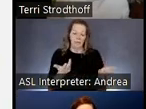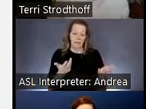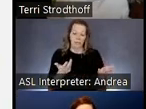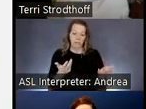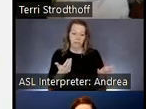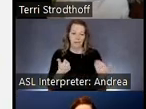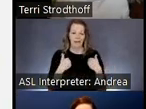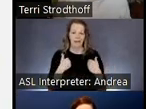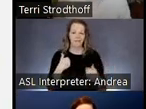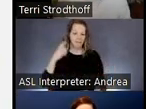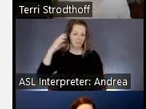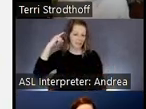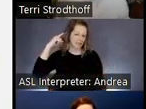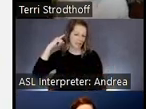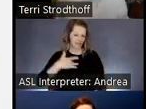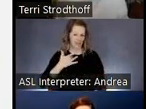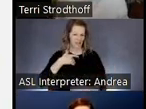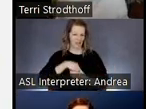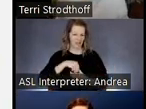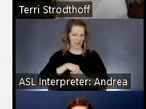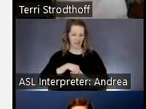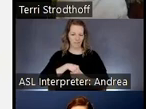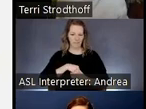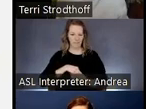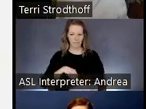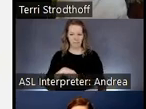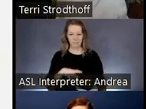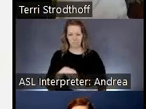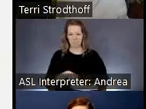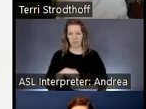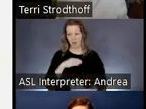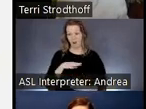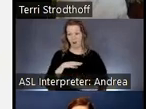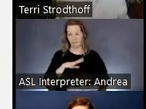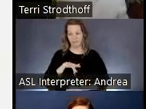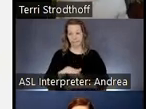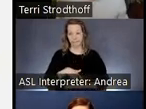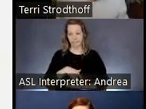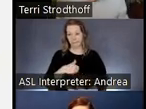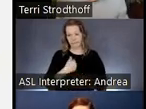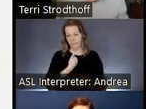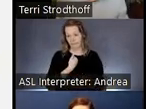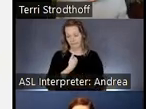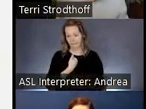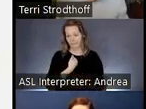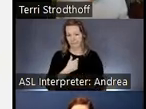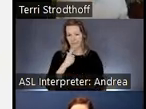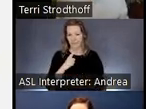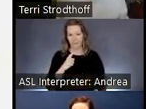have these voices inside, these parts of ourselves, the part of ourselves, our essential self, that is speaking to